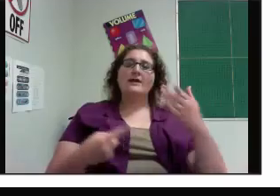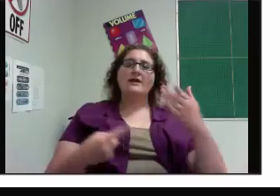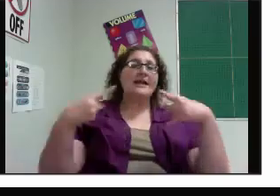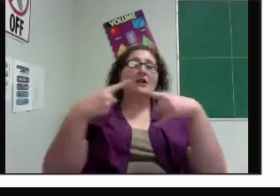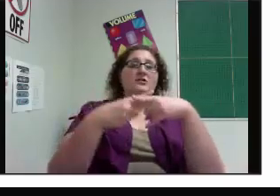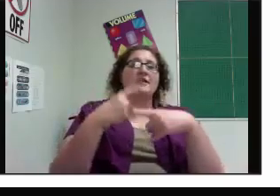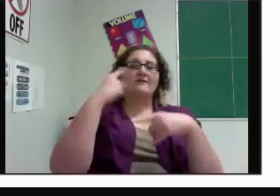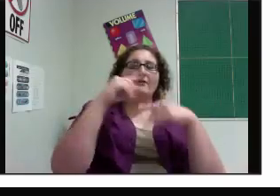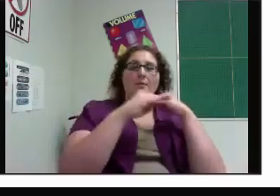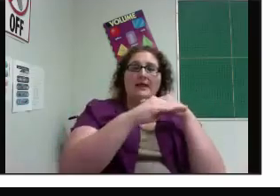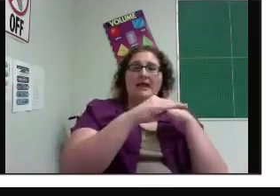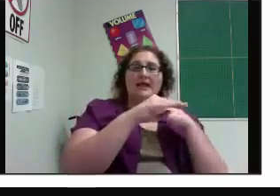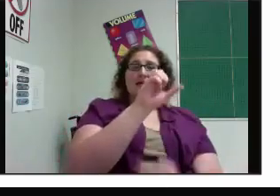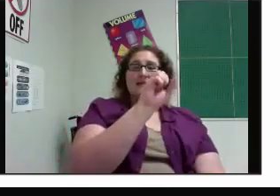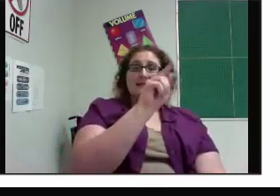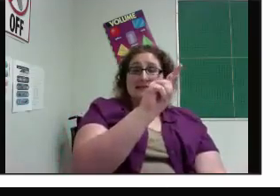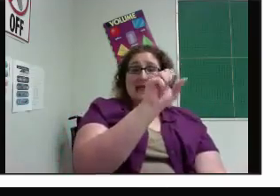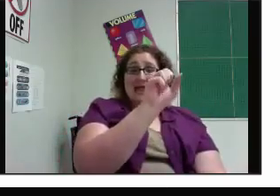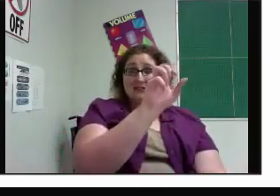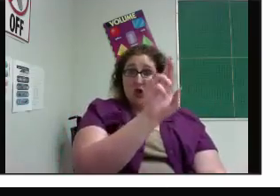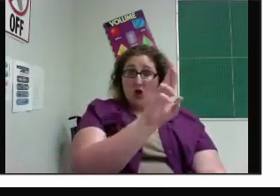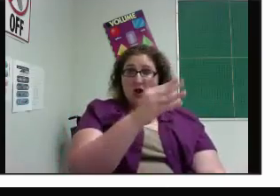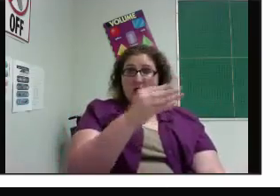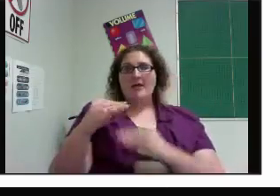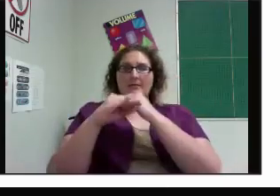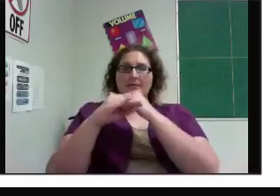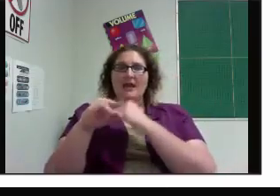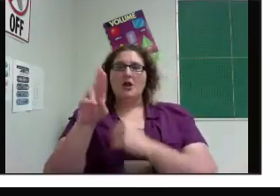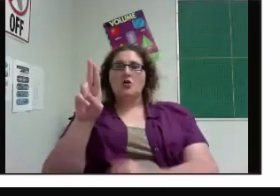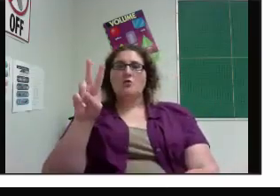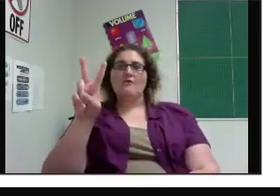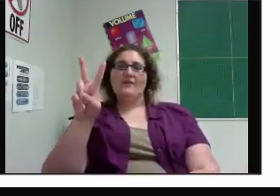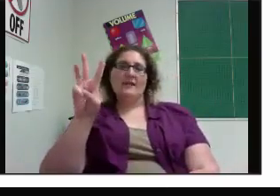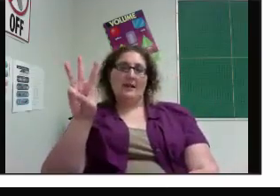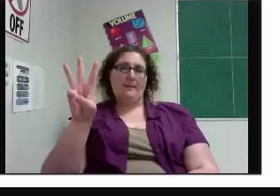plane UVW? Okay, so let's look at that. Let's erase this.